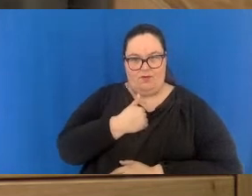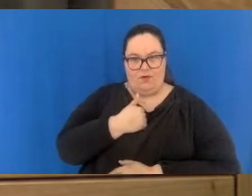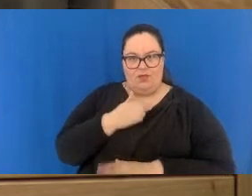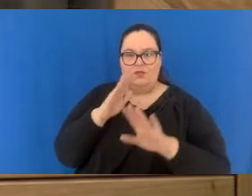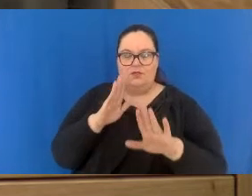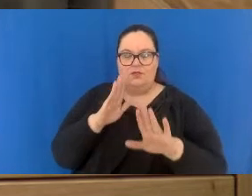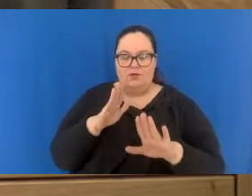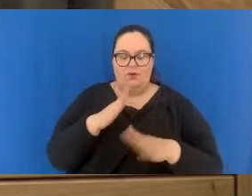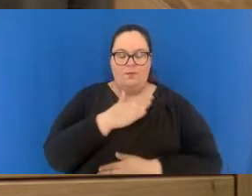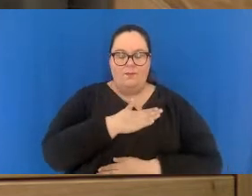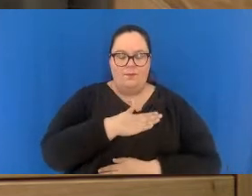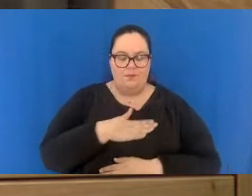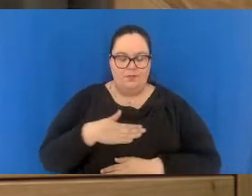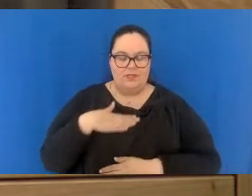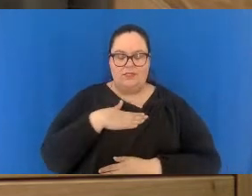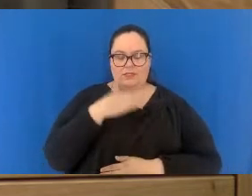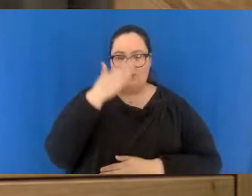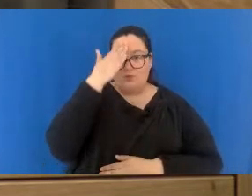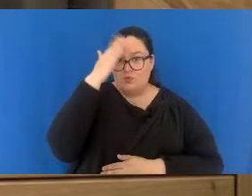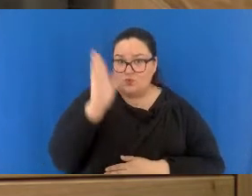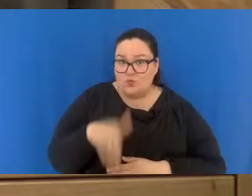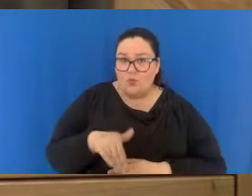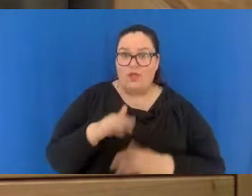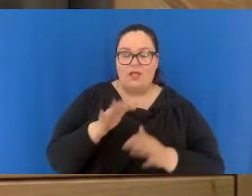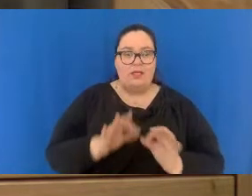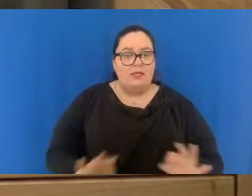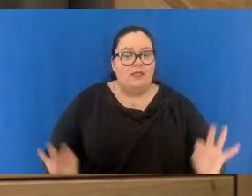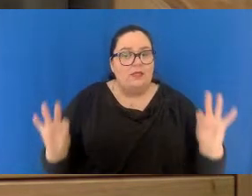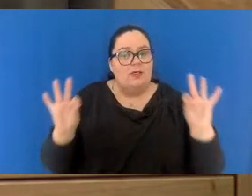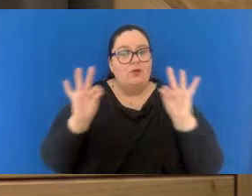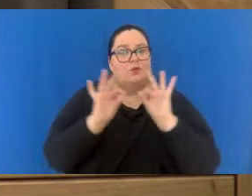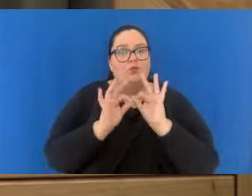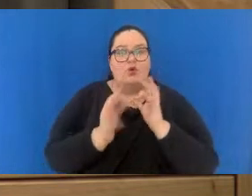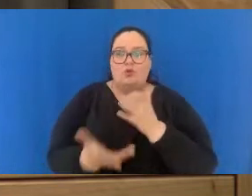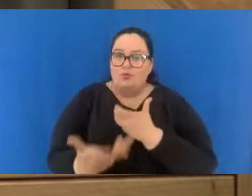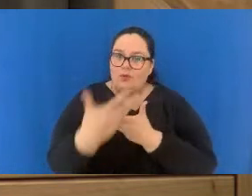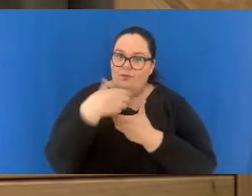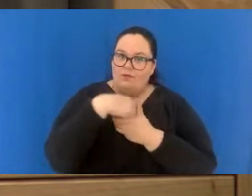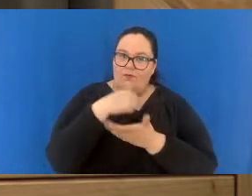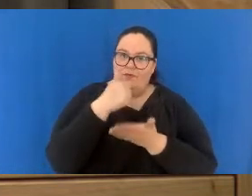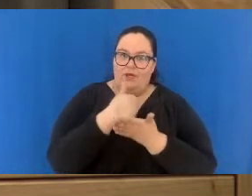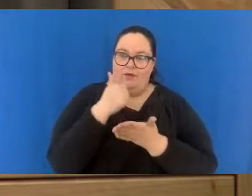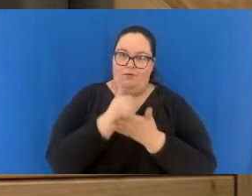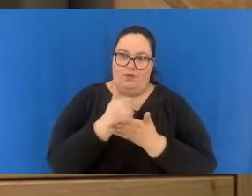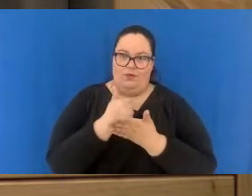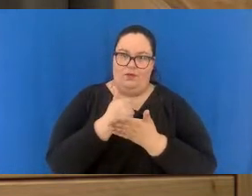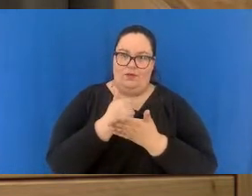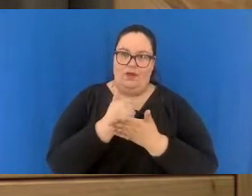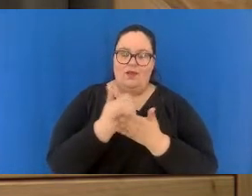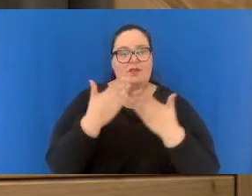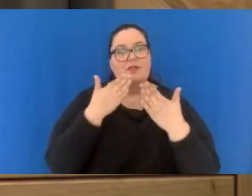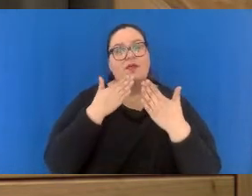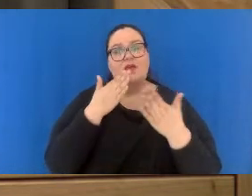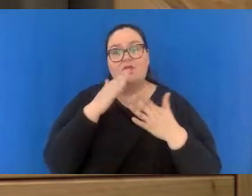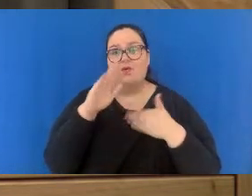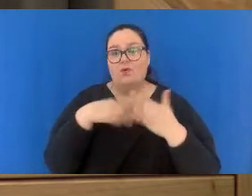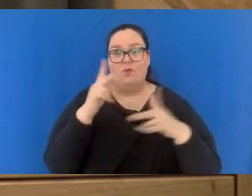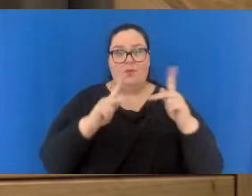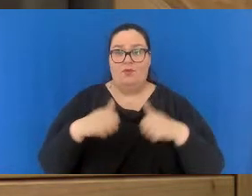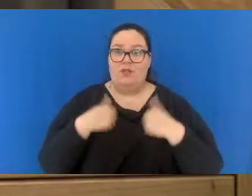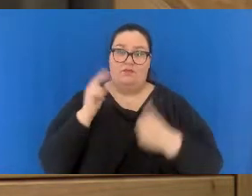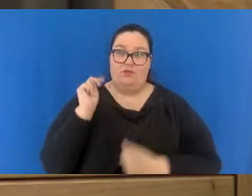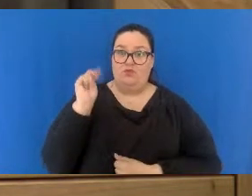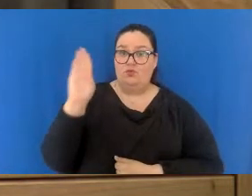understand that it is imperative that you be part of the solution. And I thank every single New Brunswicker